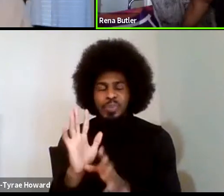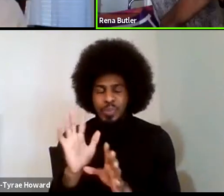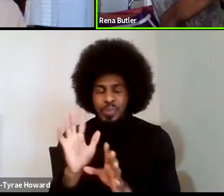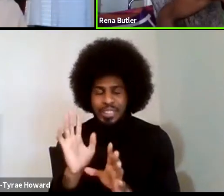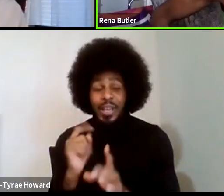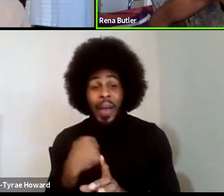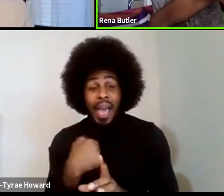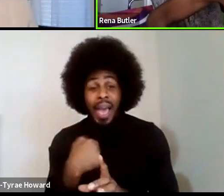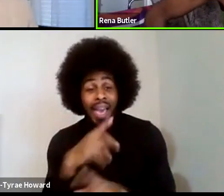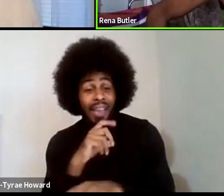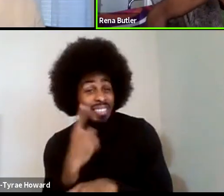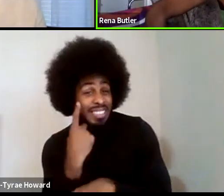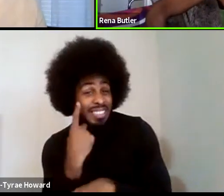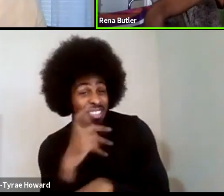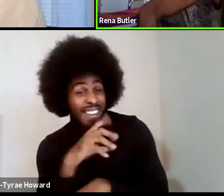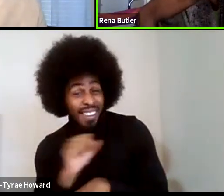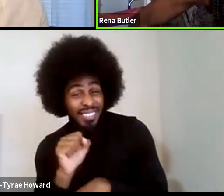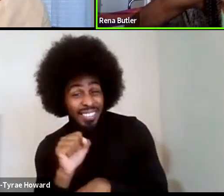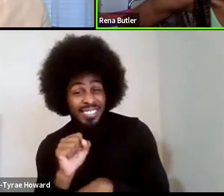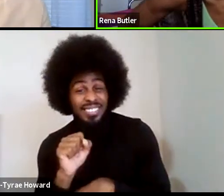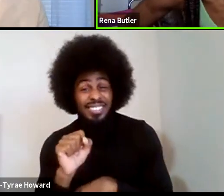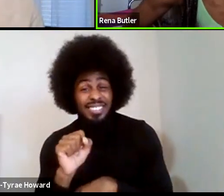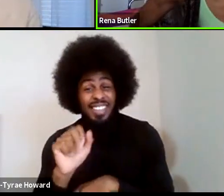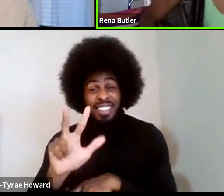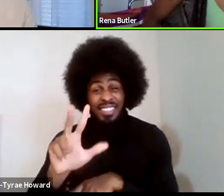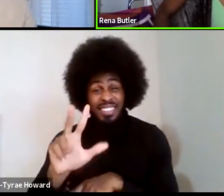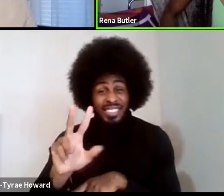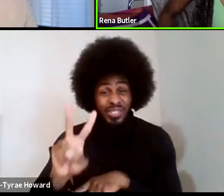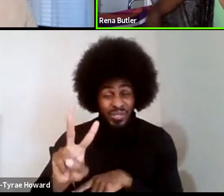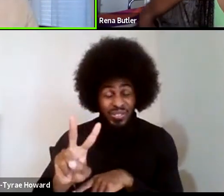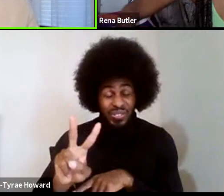I just made 32 a few weekends ago.